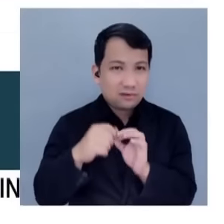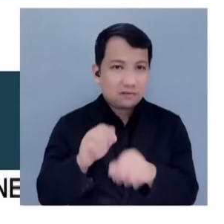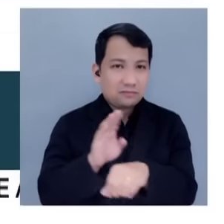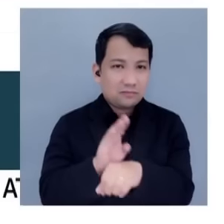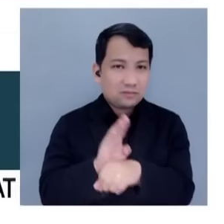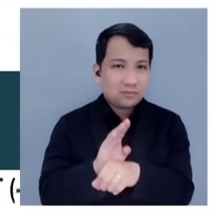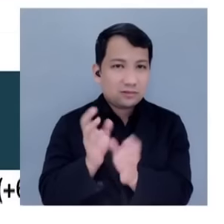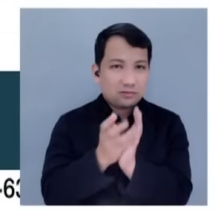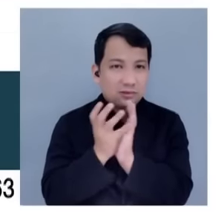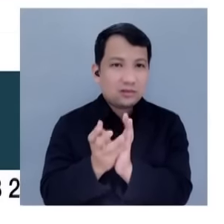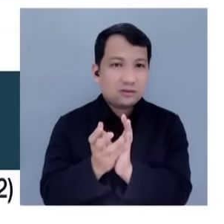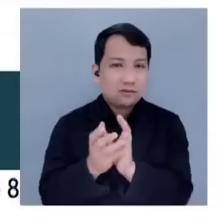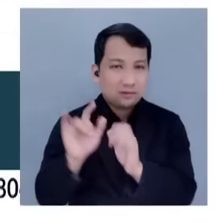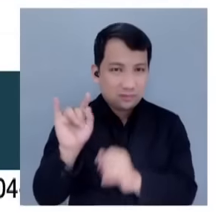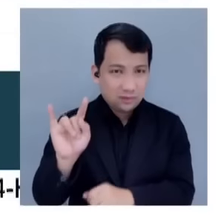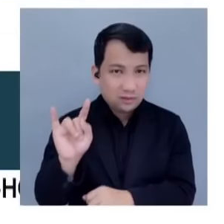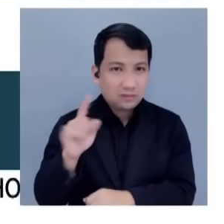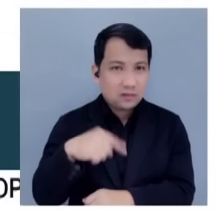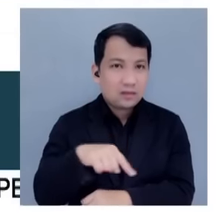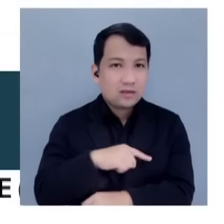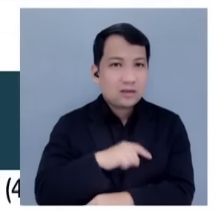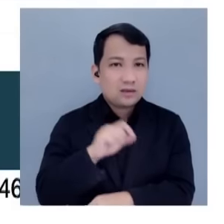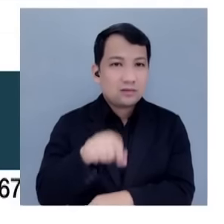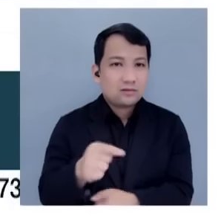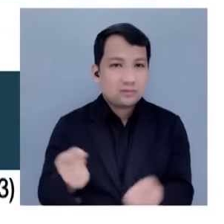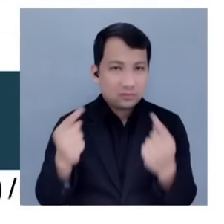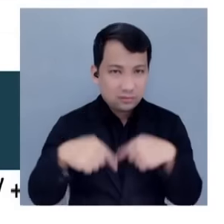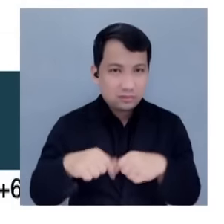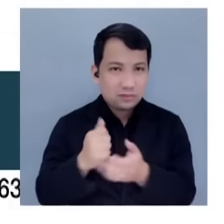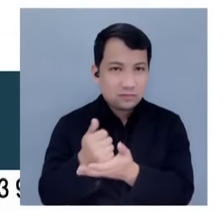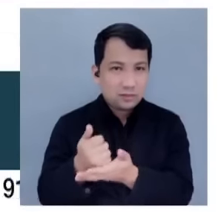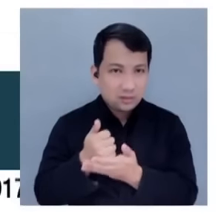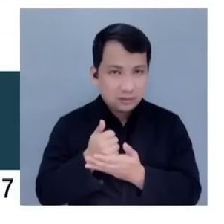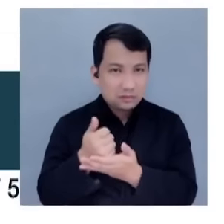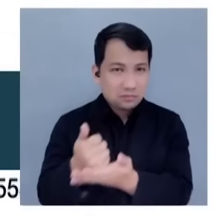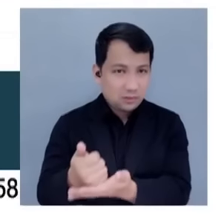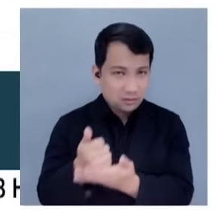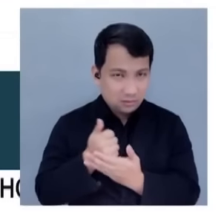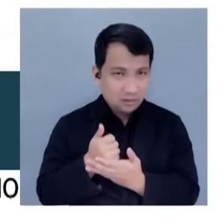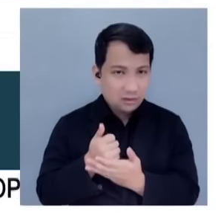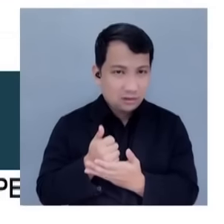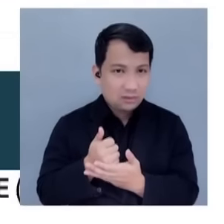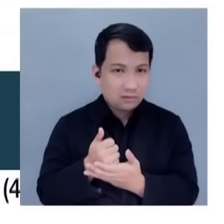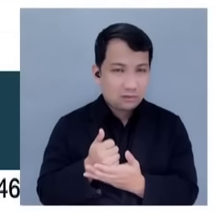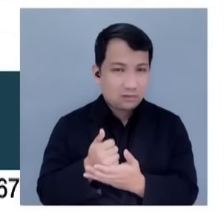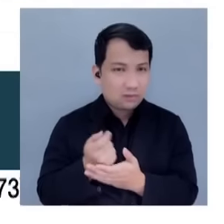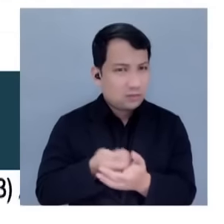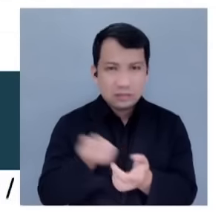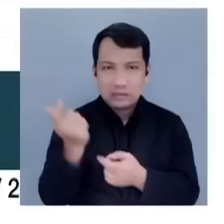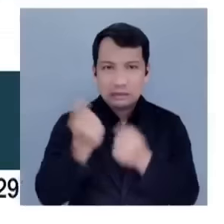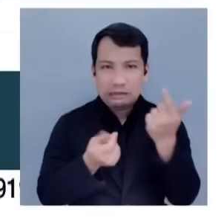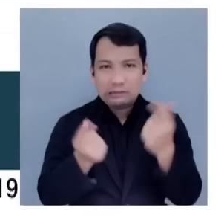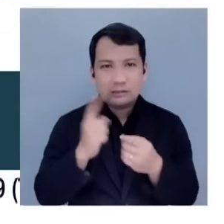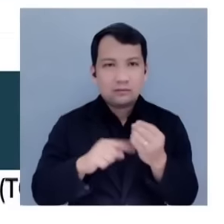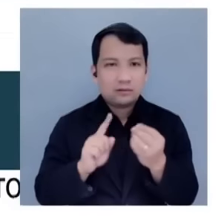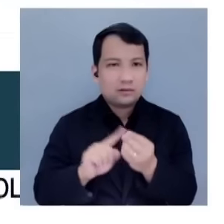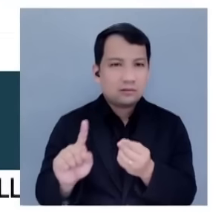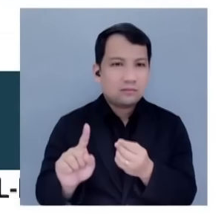the advertising agencies, we come together and help each other get rid of